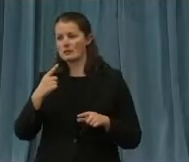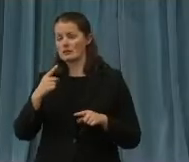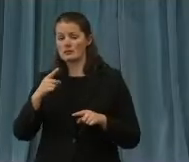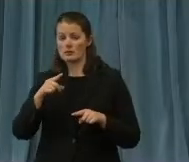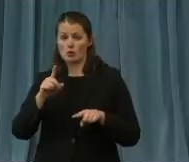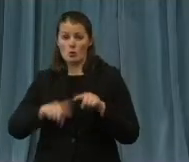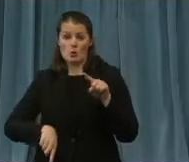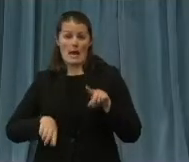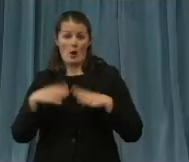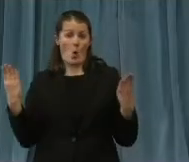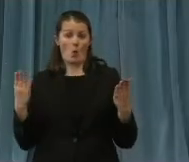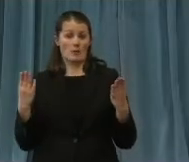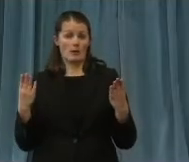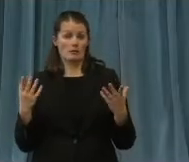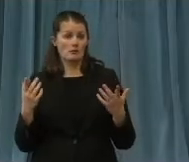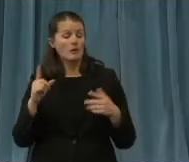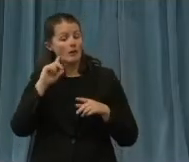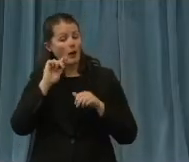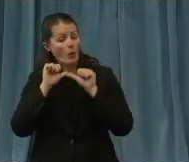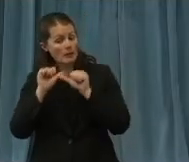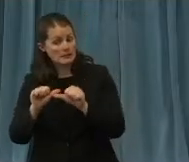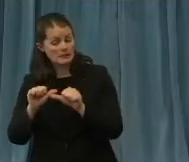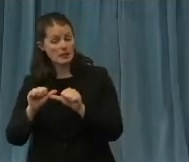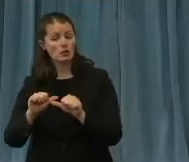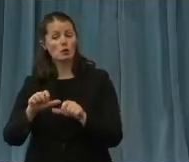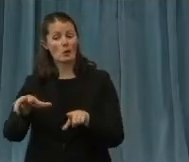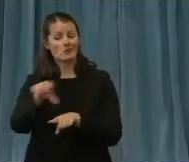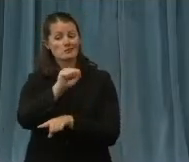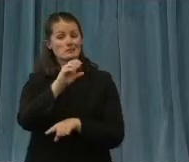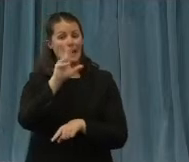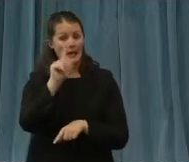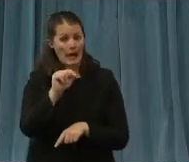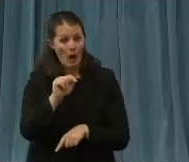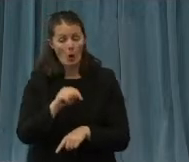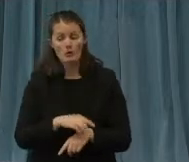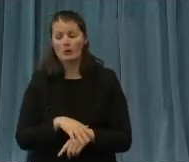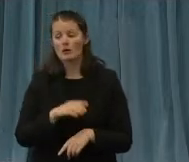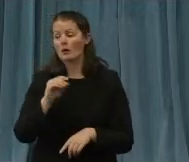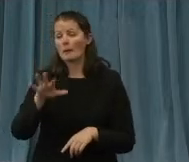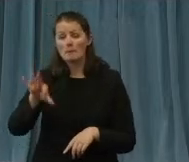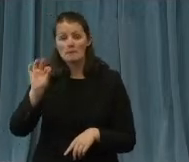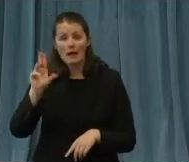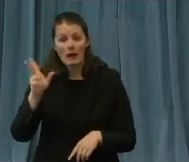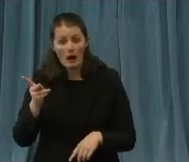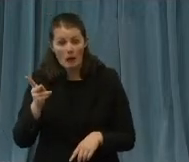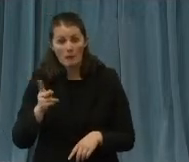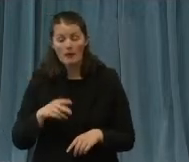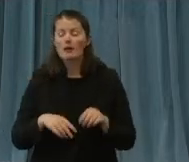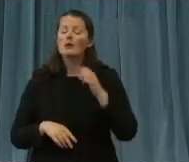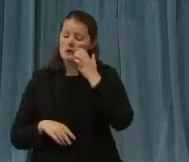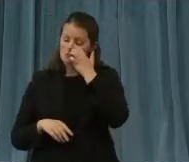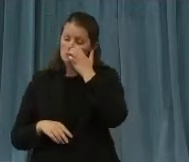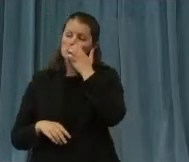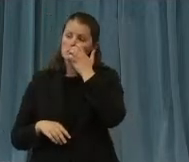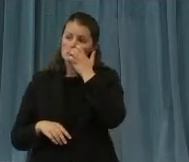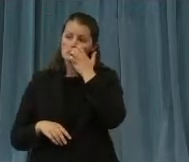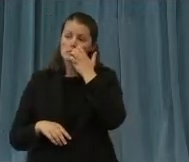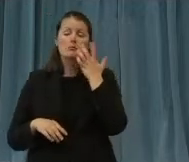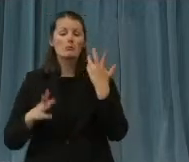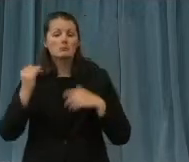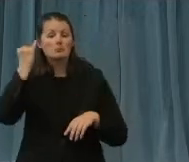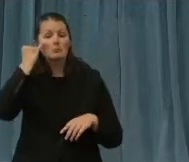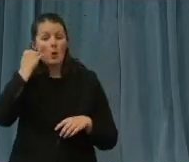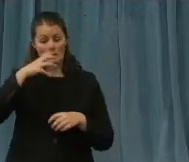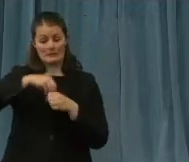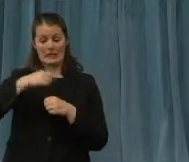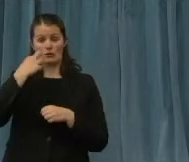takeout and their curbside pickup. But you go sit down at a table, you're gonna have closer interaction. Now, if we could do social distancing in the